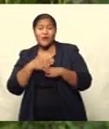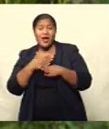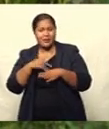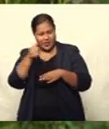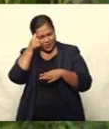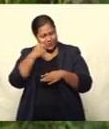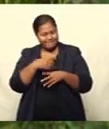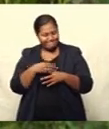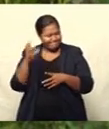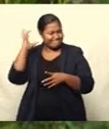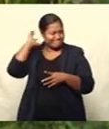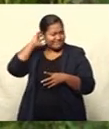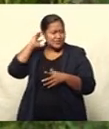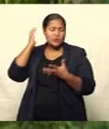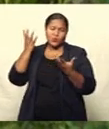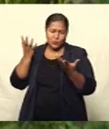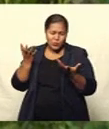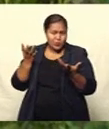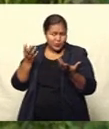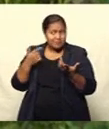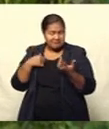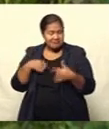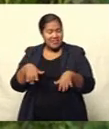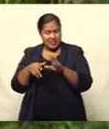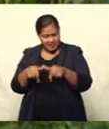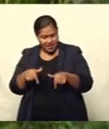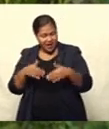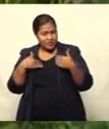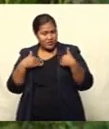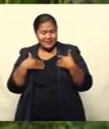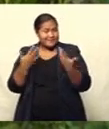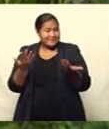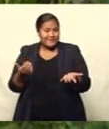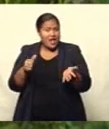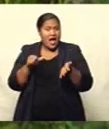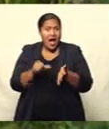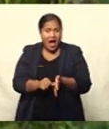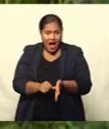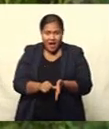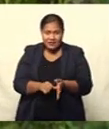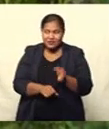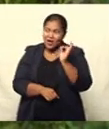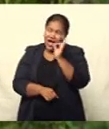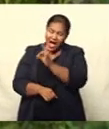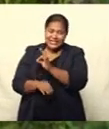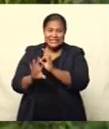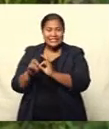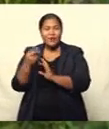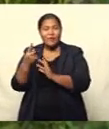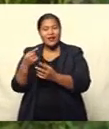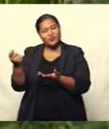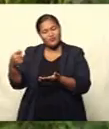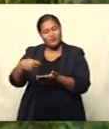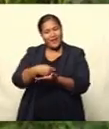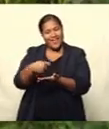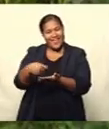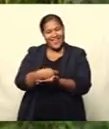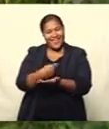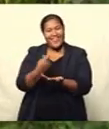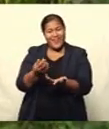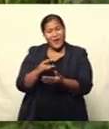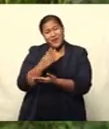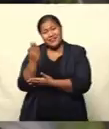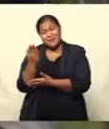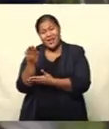back of my mind, I'm in university and it's quite hard to ask someone else for money, or depend